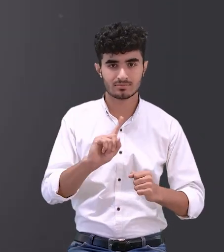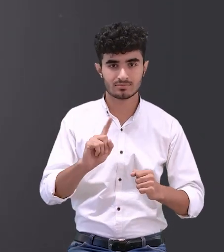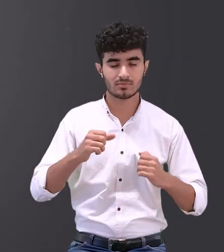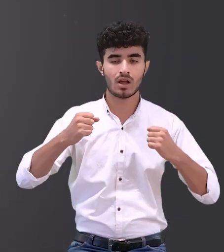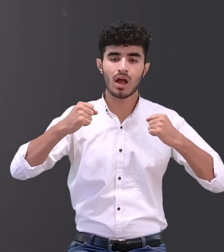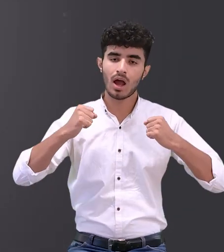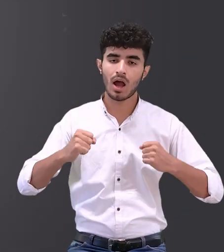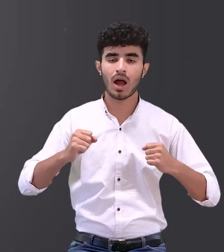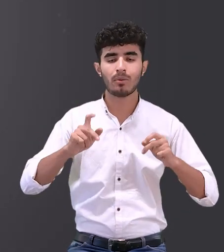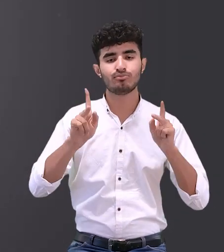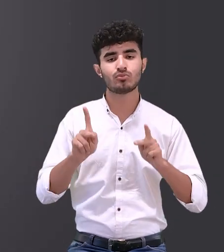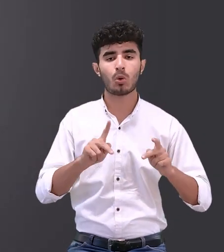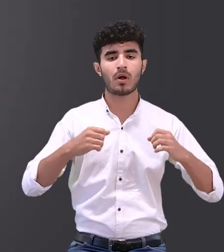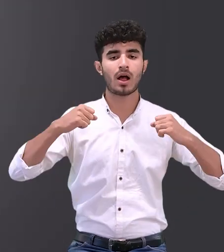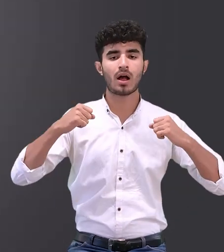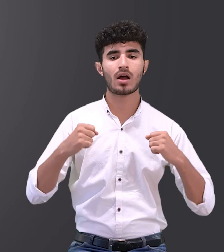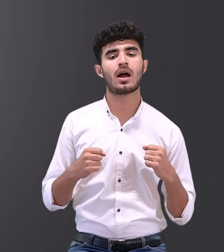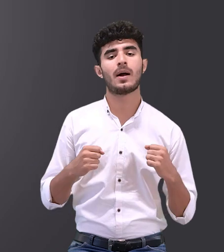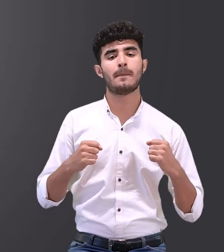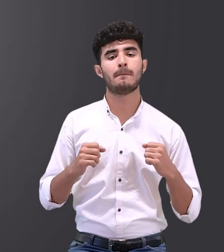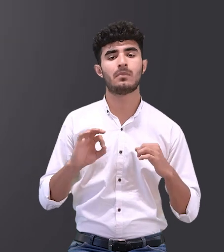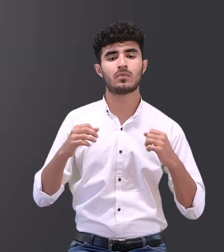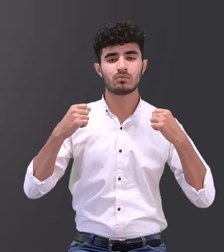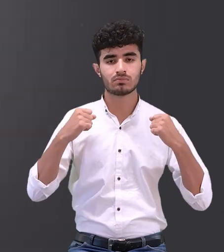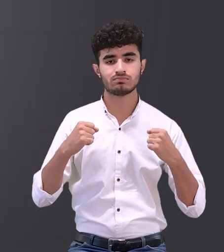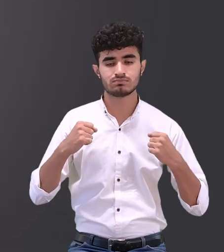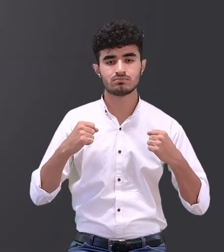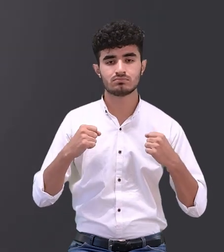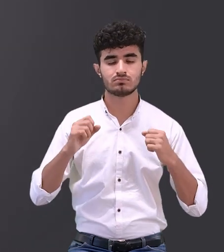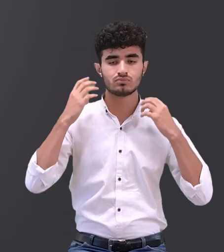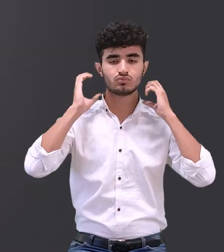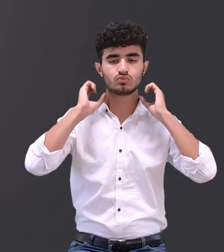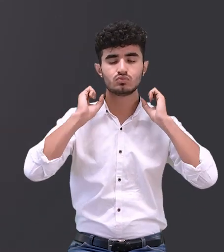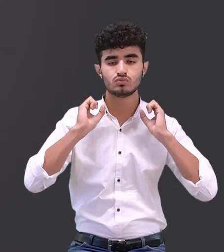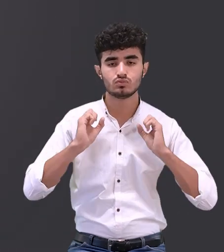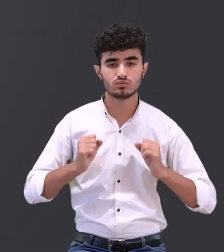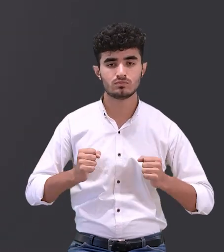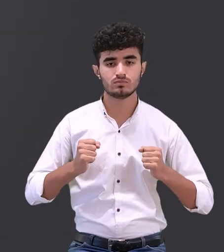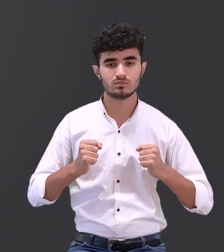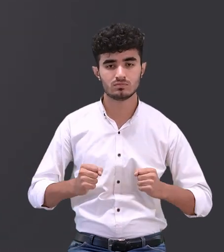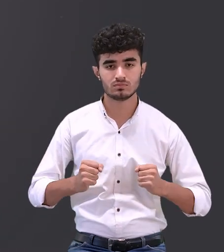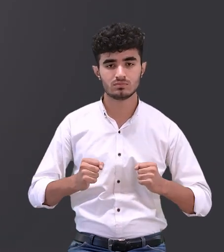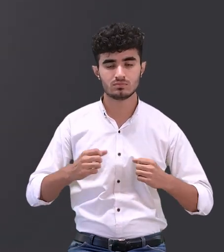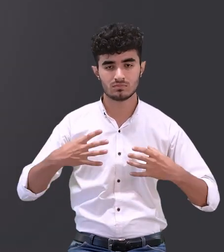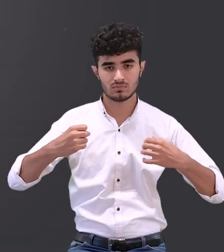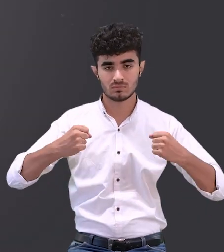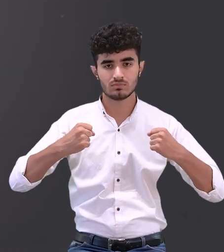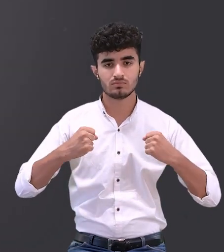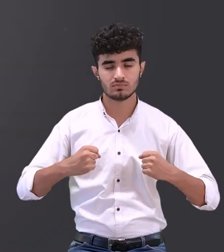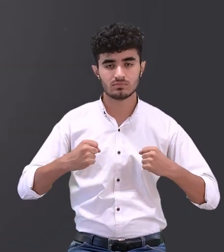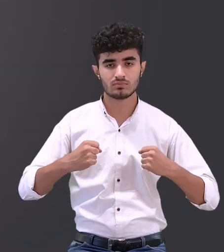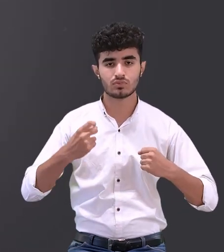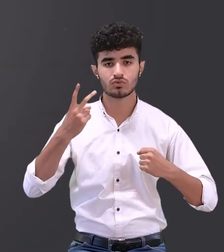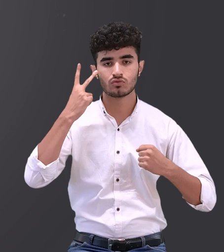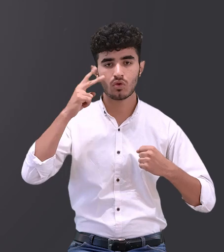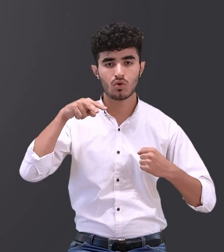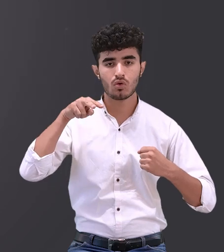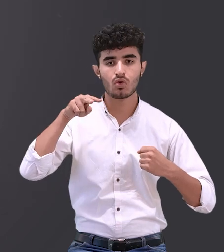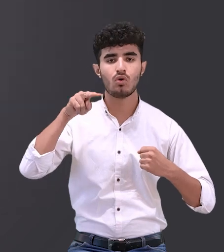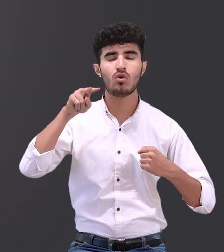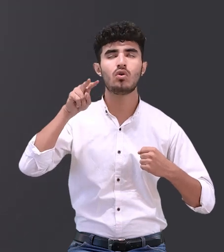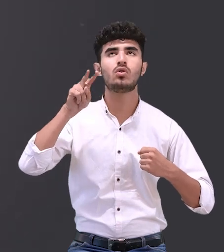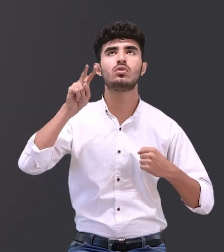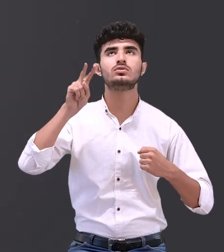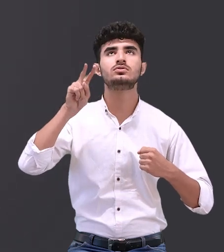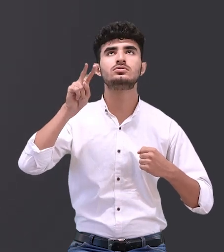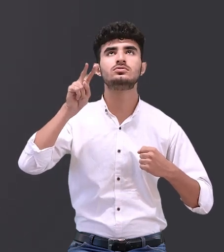own. Keeping the shoulders back, just going to look up enough that you can look up at the ceiling. You do not need to take the head back so far